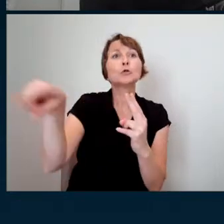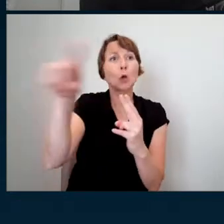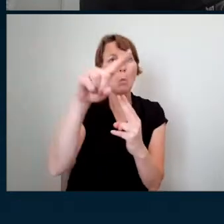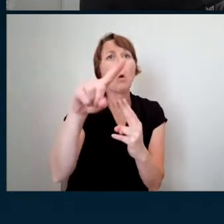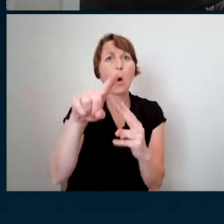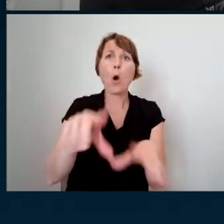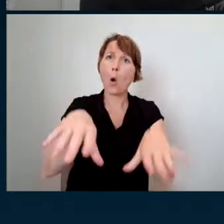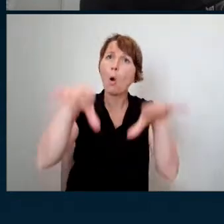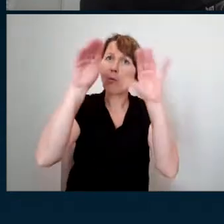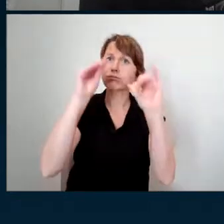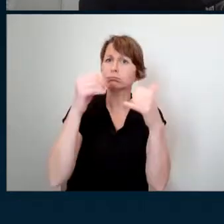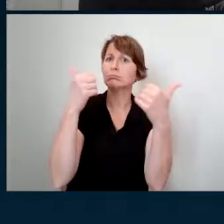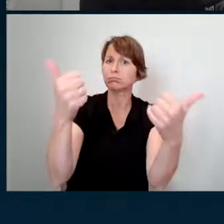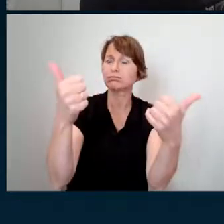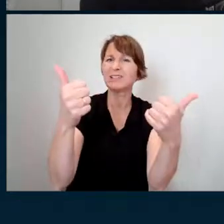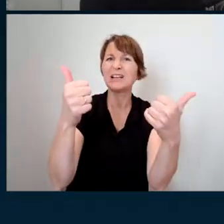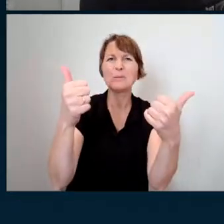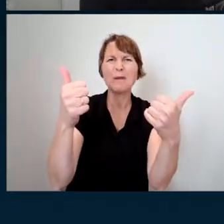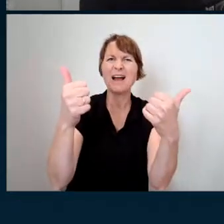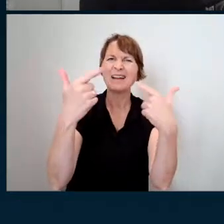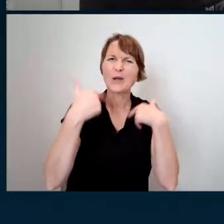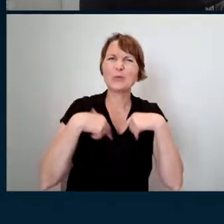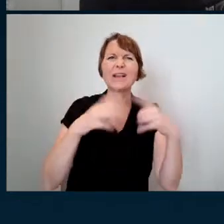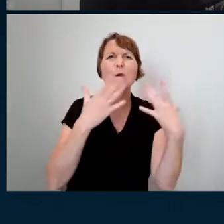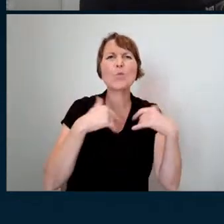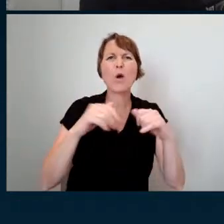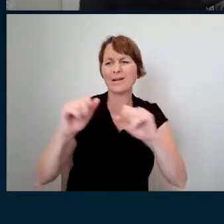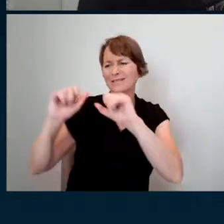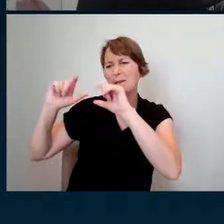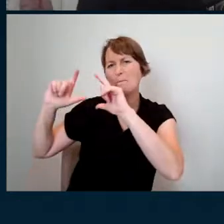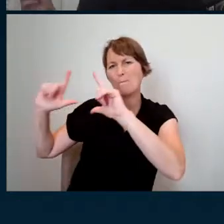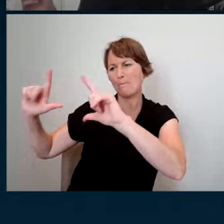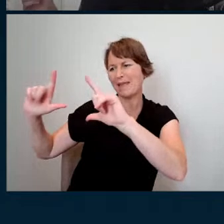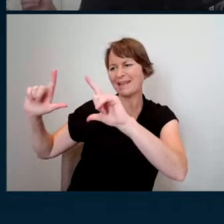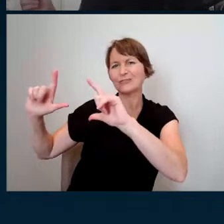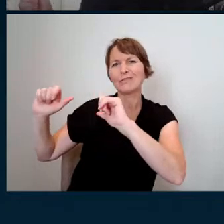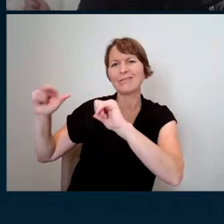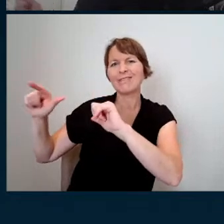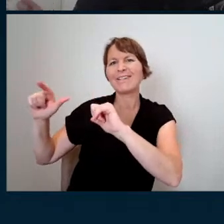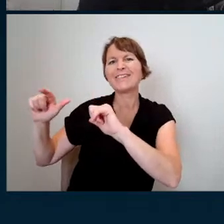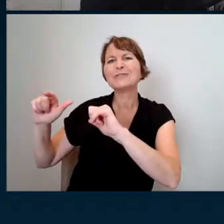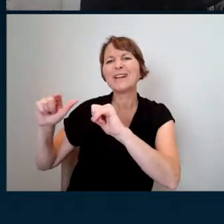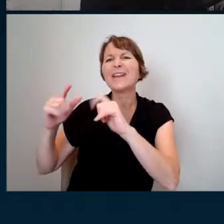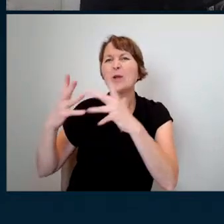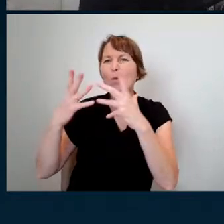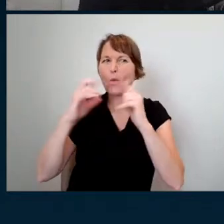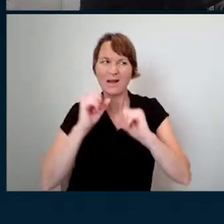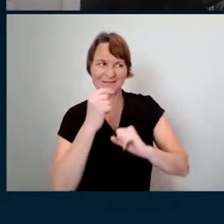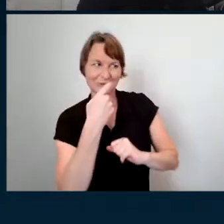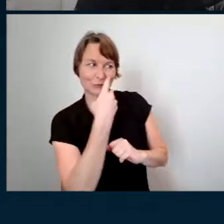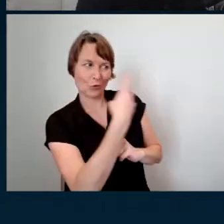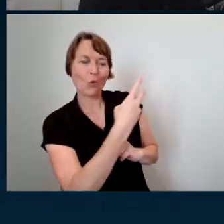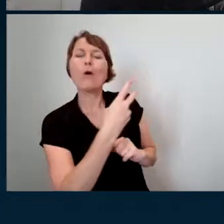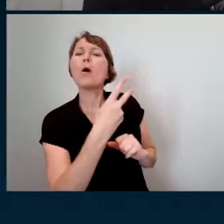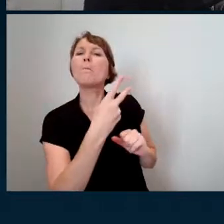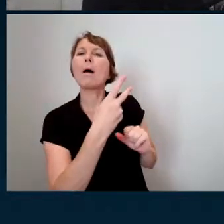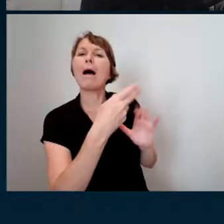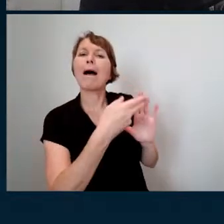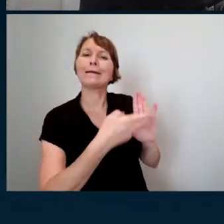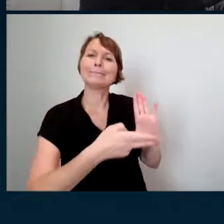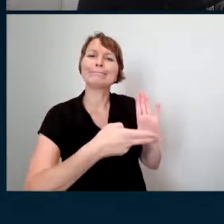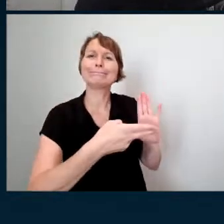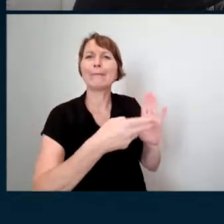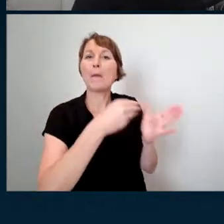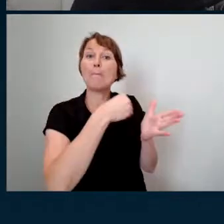Captain Planet picture in here, but I couldn't find one that was loyalty free. So Go Planet, when powers combine, you get